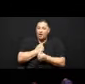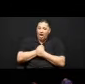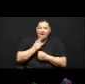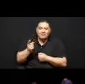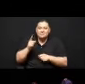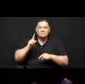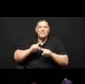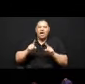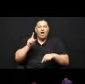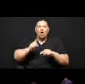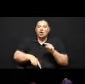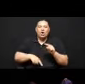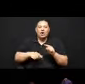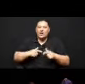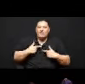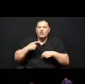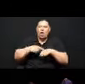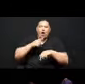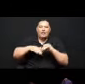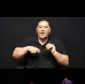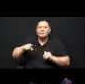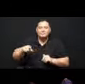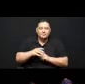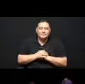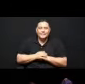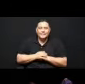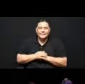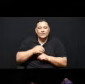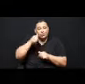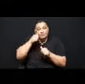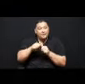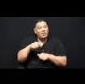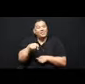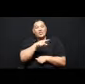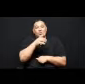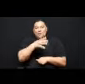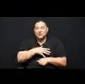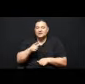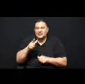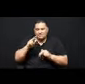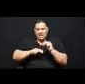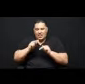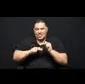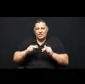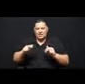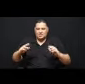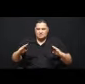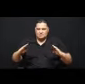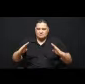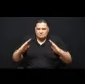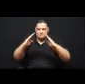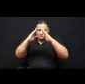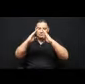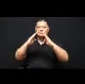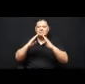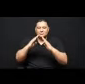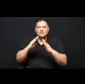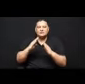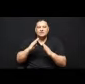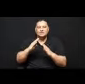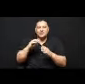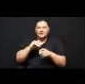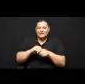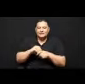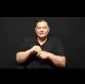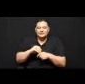To remember them, he built a keystone pyramid in the kitchen of his single wide, stacked tin cans on top